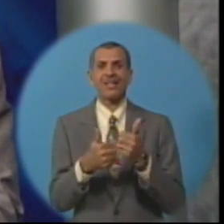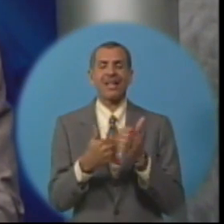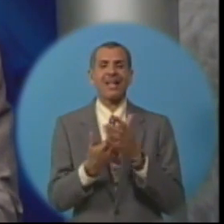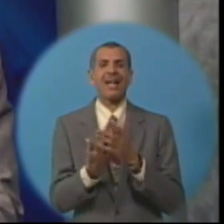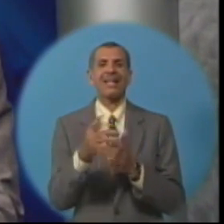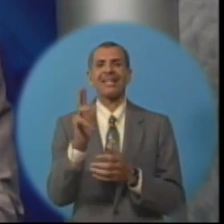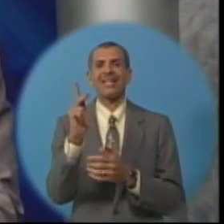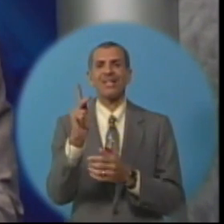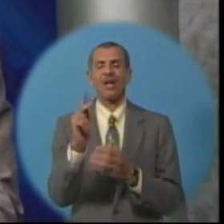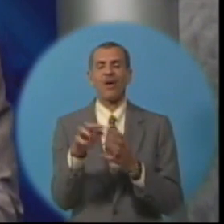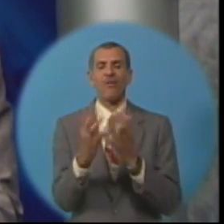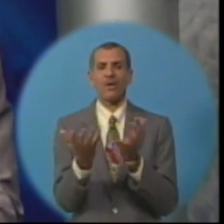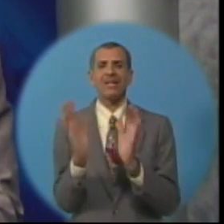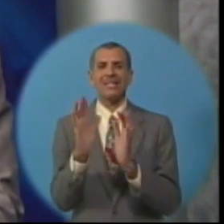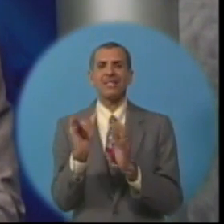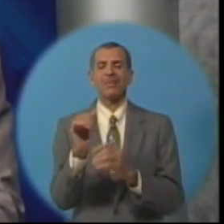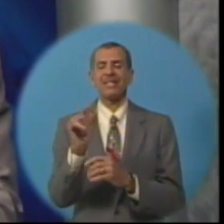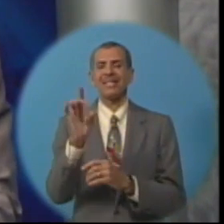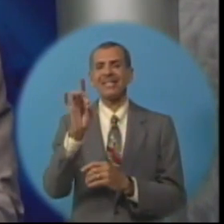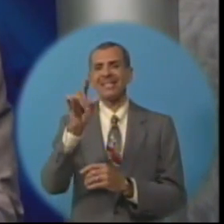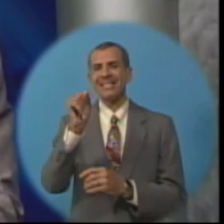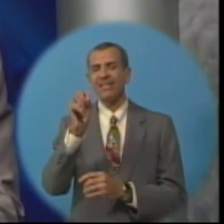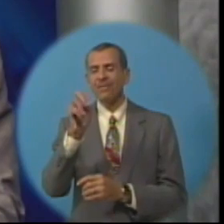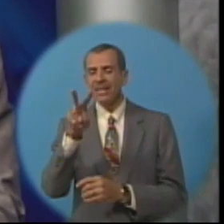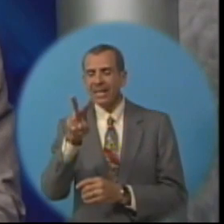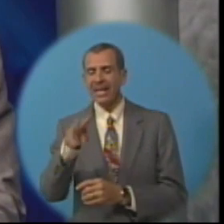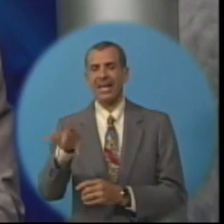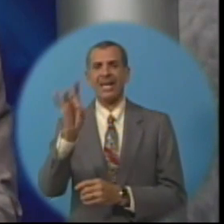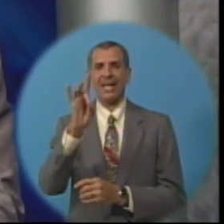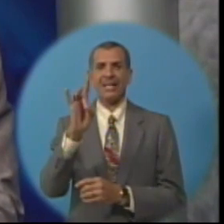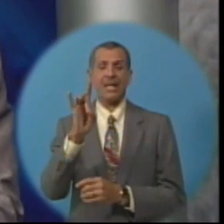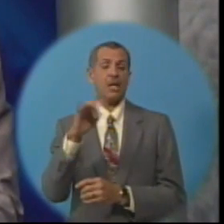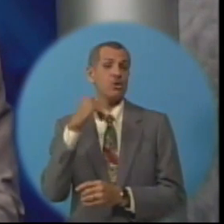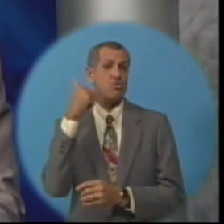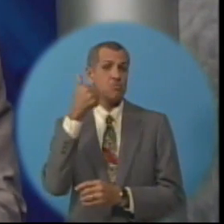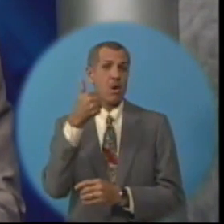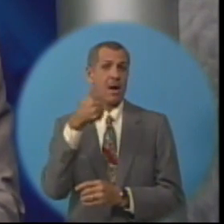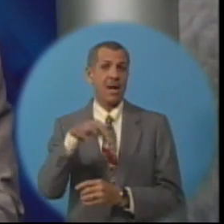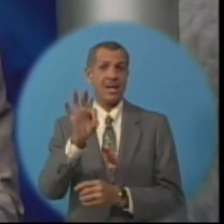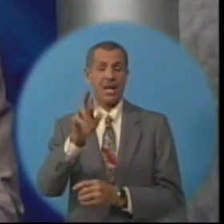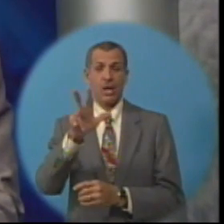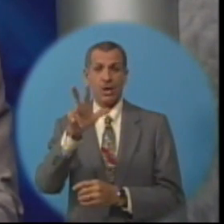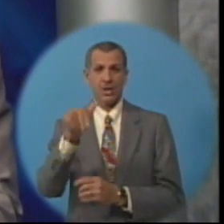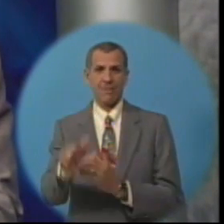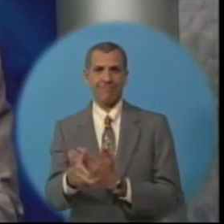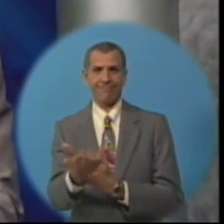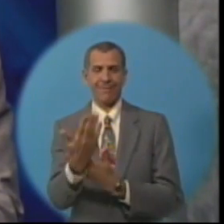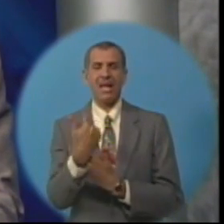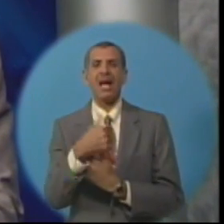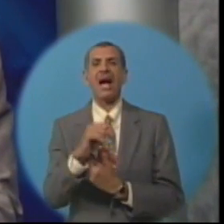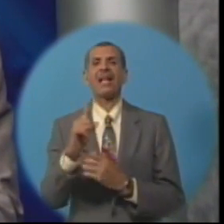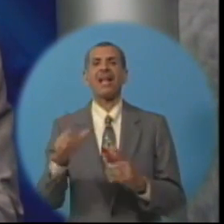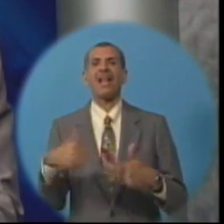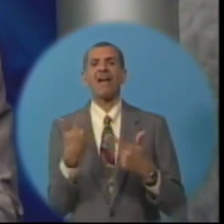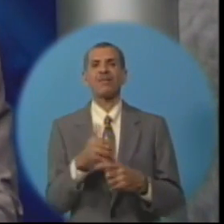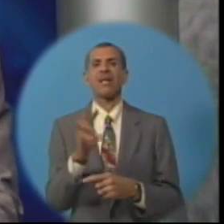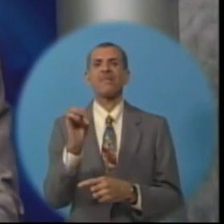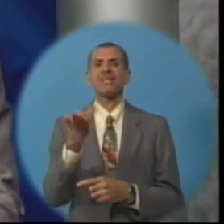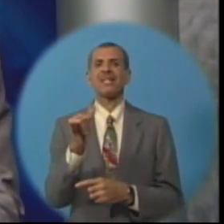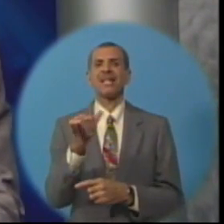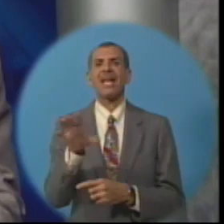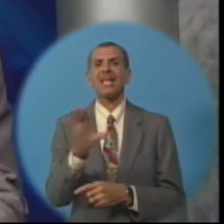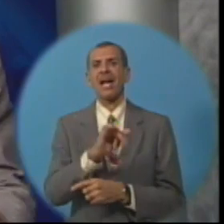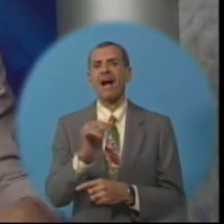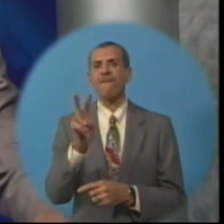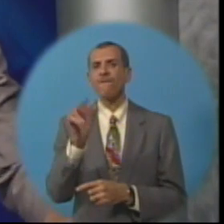Kensington Oval. CBC TV8 will show this entire game tape delayed tomorrow morning at 9:30. However, it's currently live on MCTV's Carib